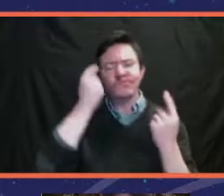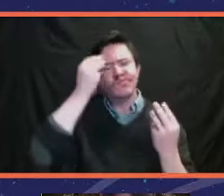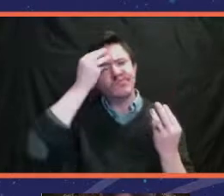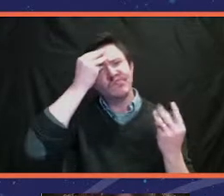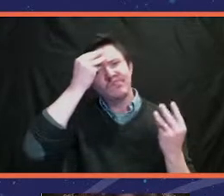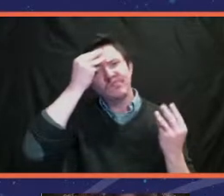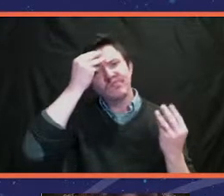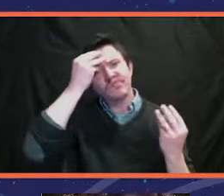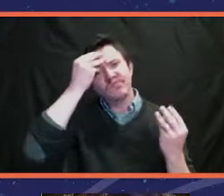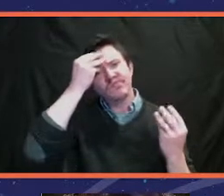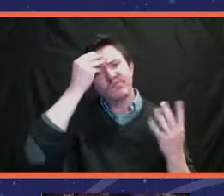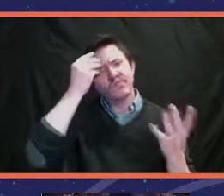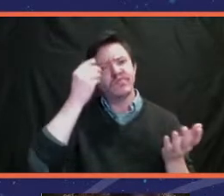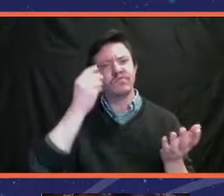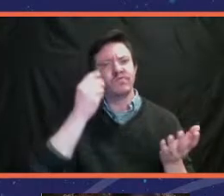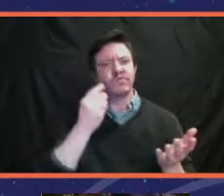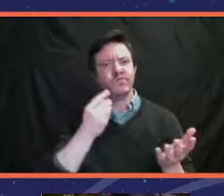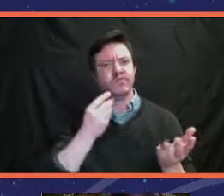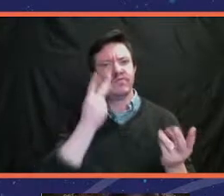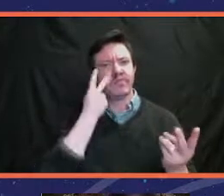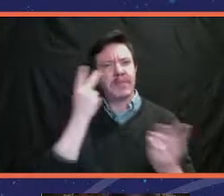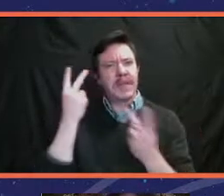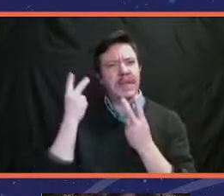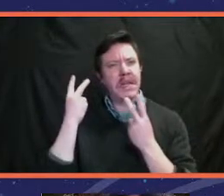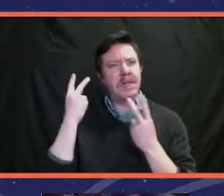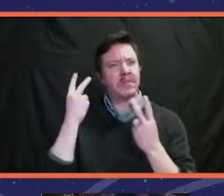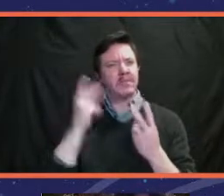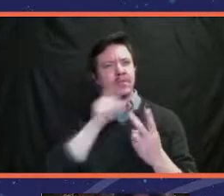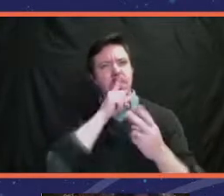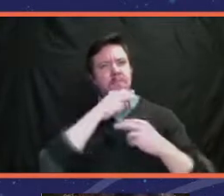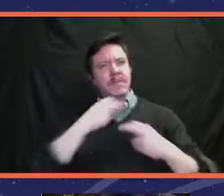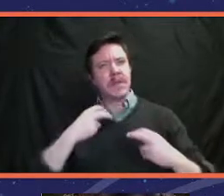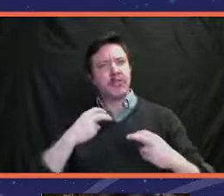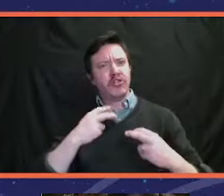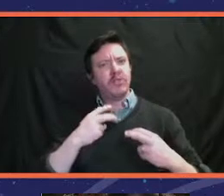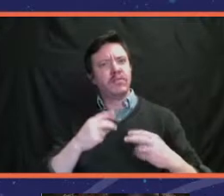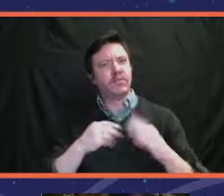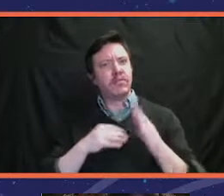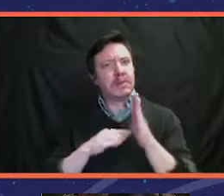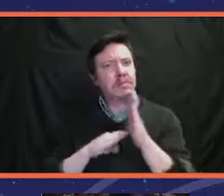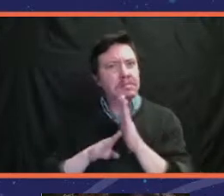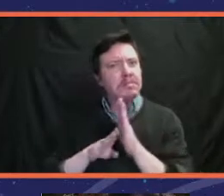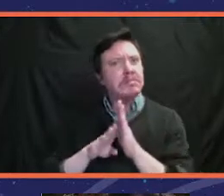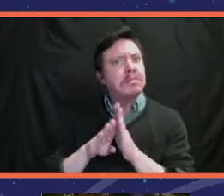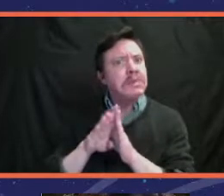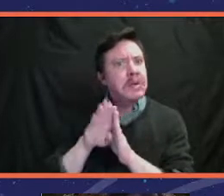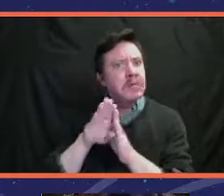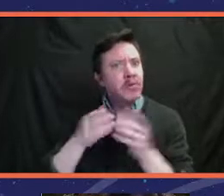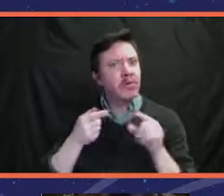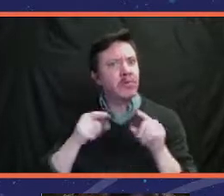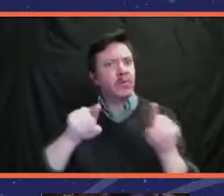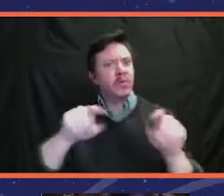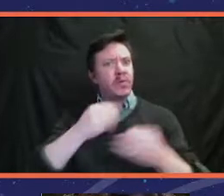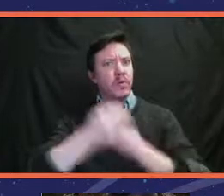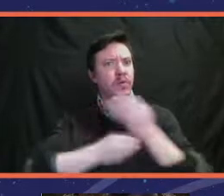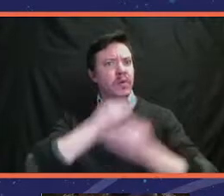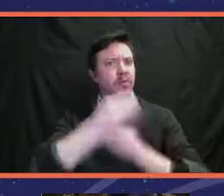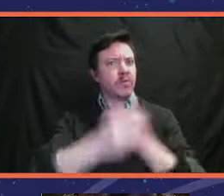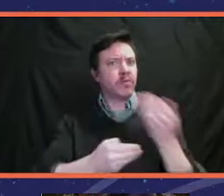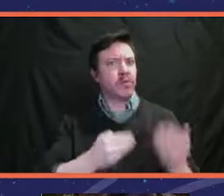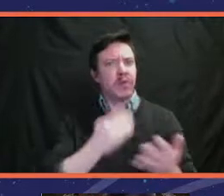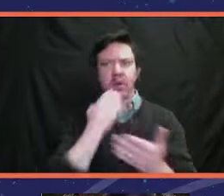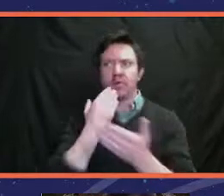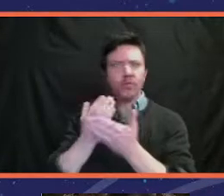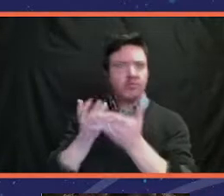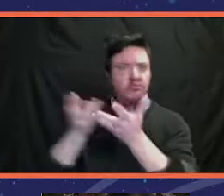really insights and reflections that have come up, emerged through this process of really conversation and